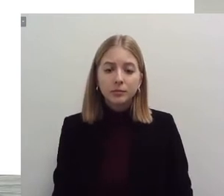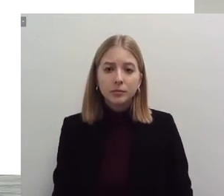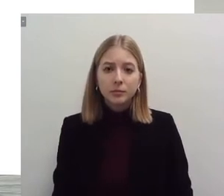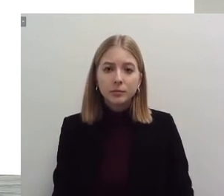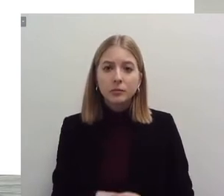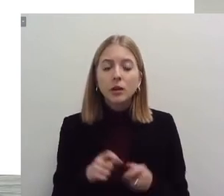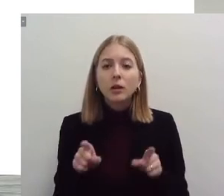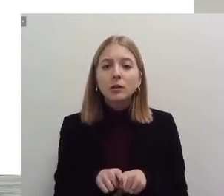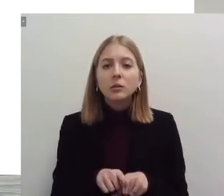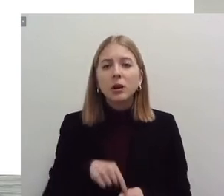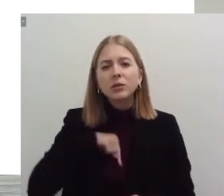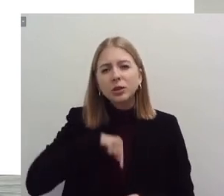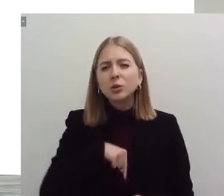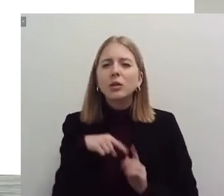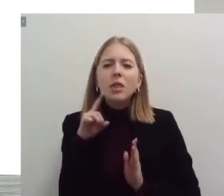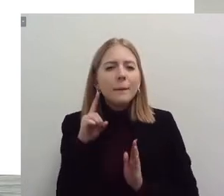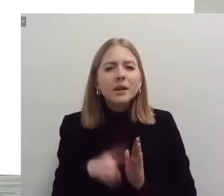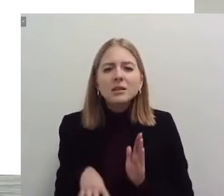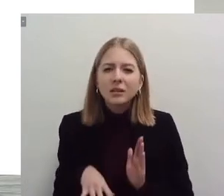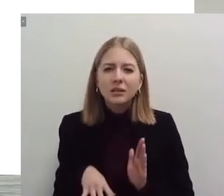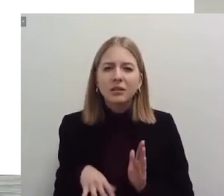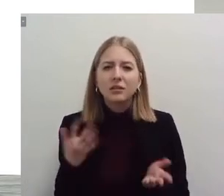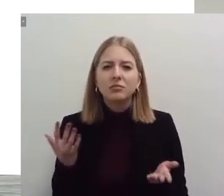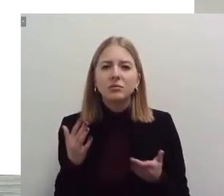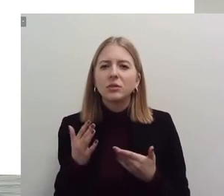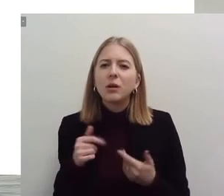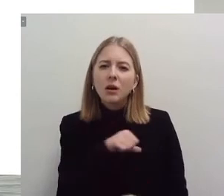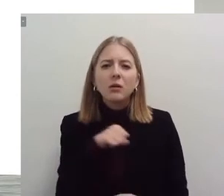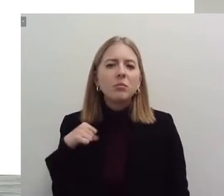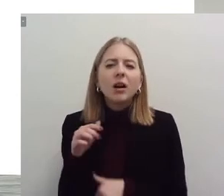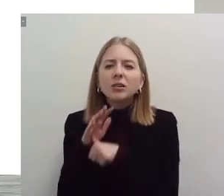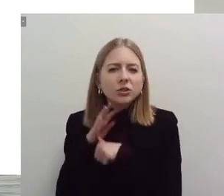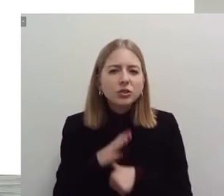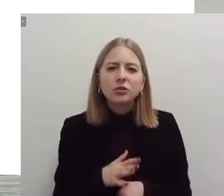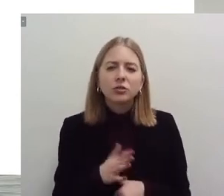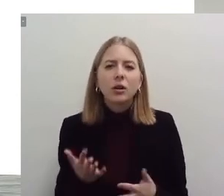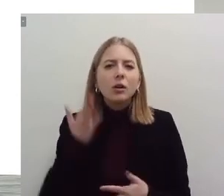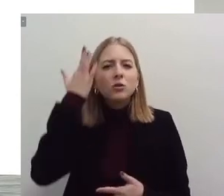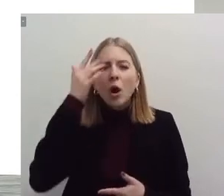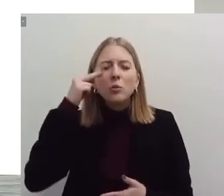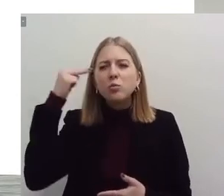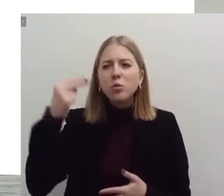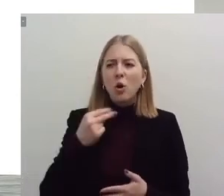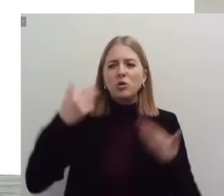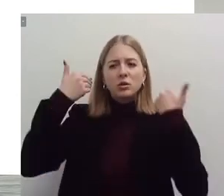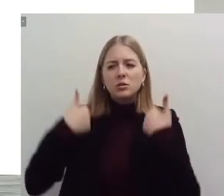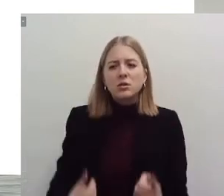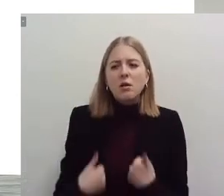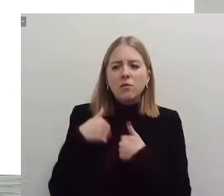be able to grab that book and tell them that they have the right to all these things,